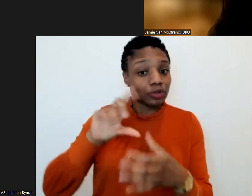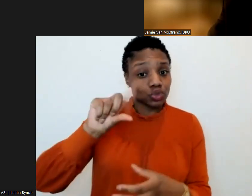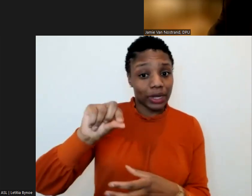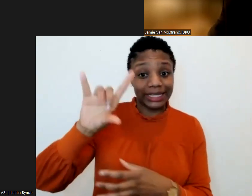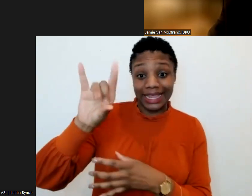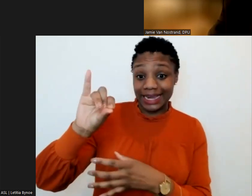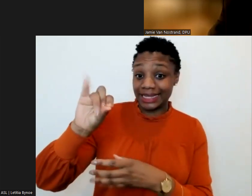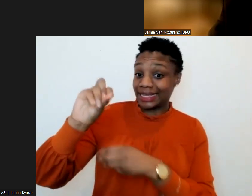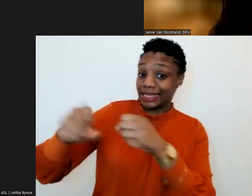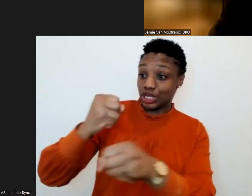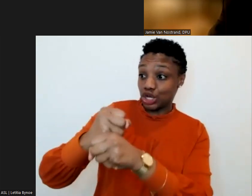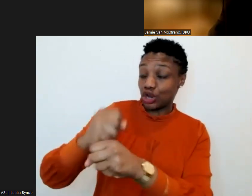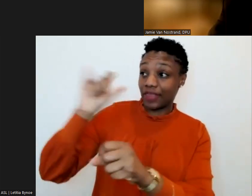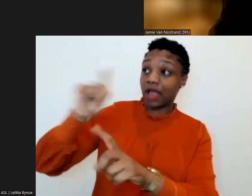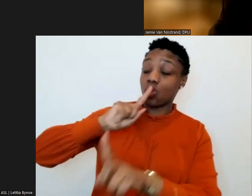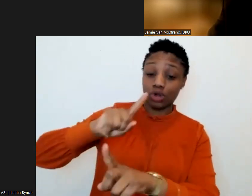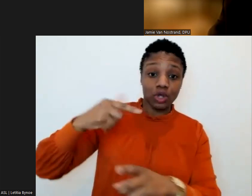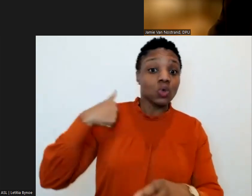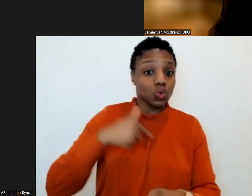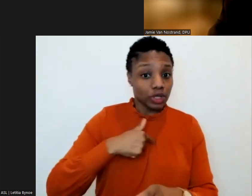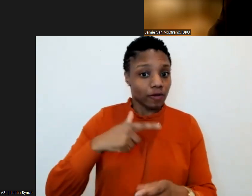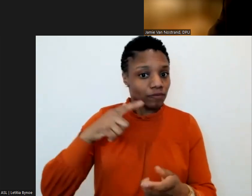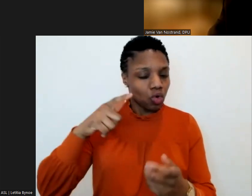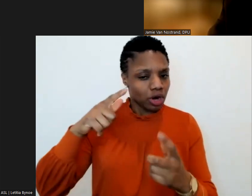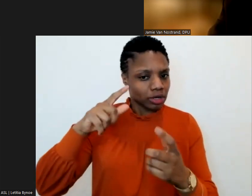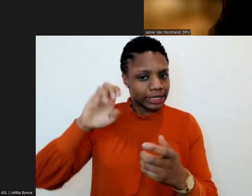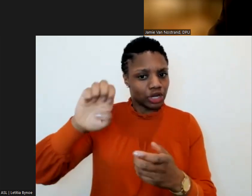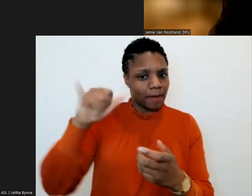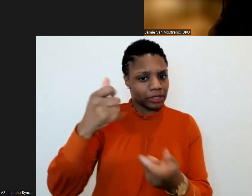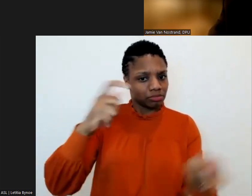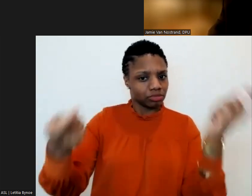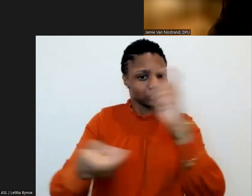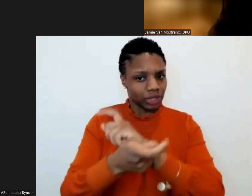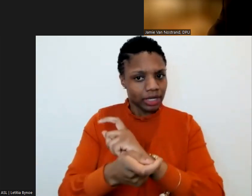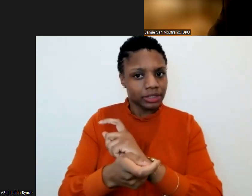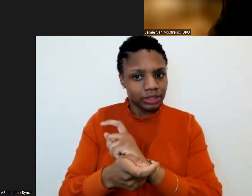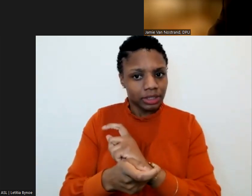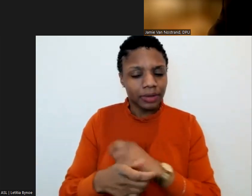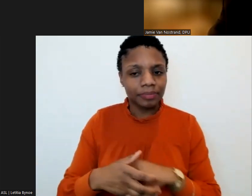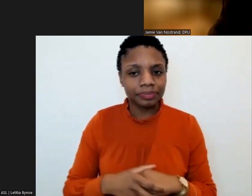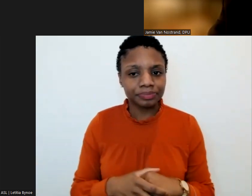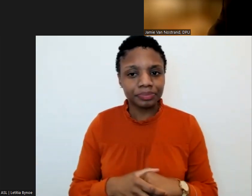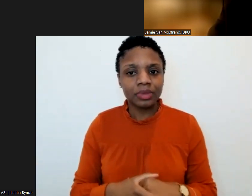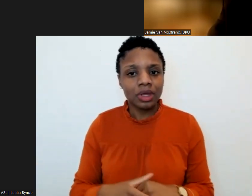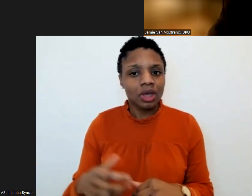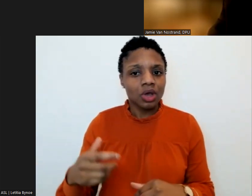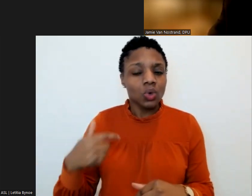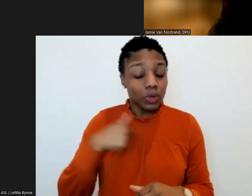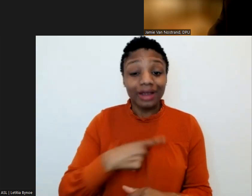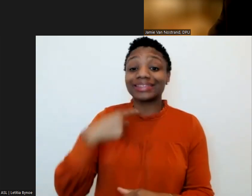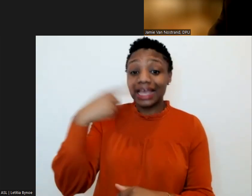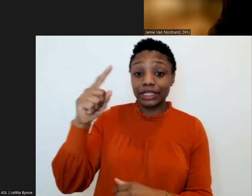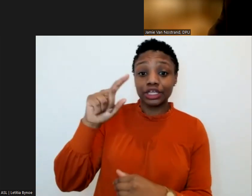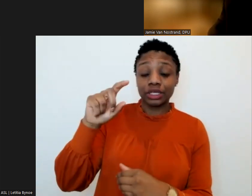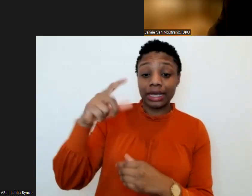we're either serious about addressing climate change or we're not. We're either serious about getting to these greenhouse gas limits or we're not. And we're really telling the utilities, we want you to